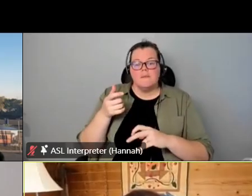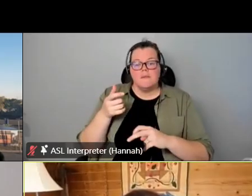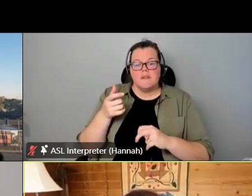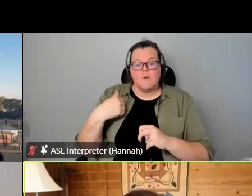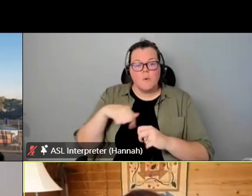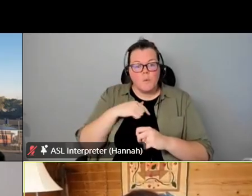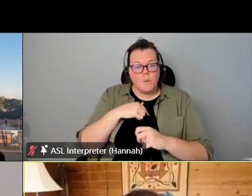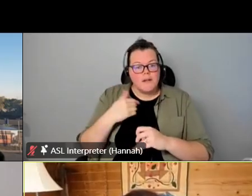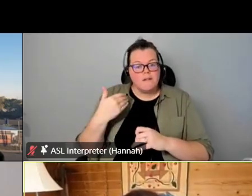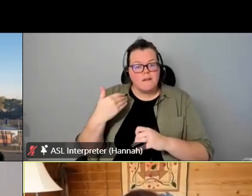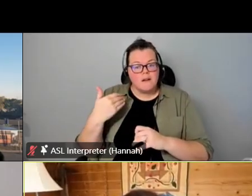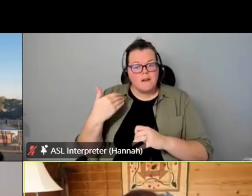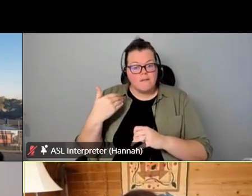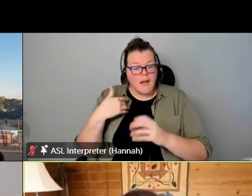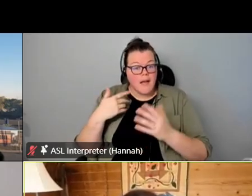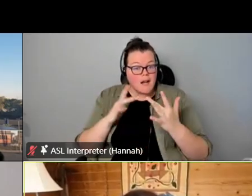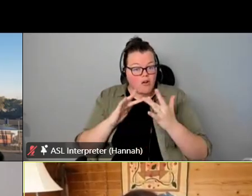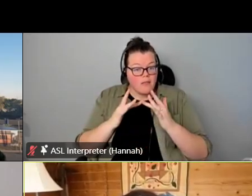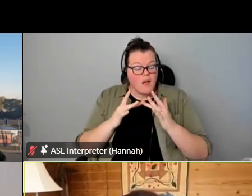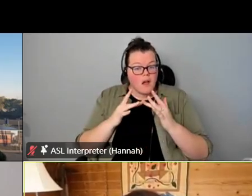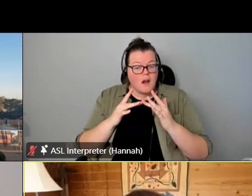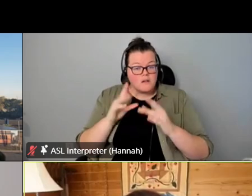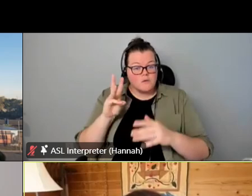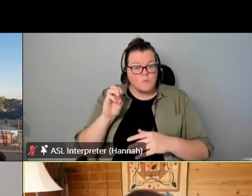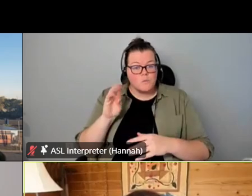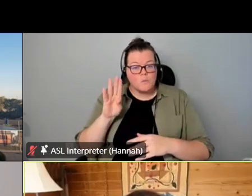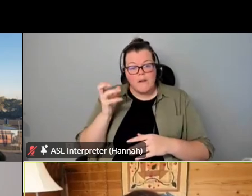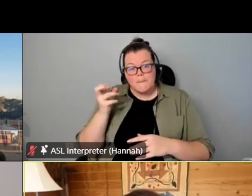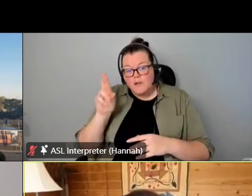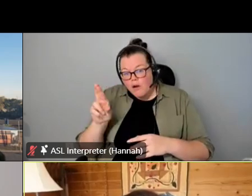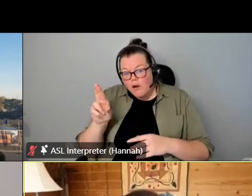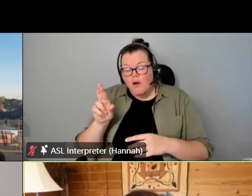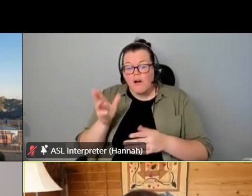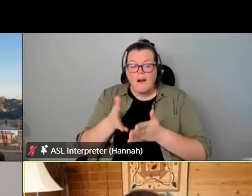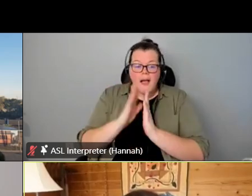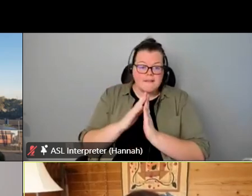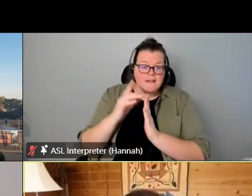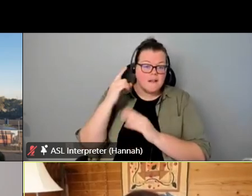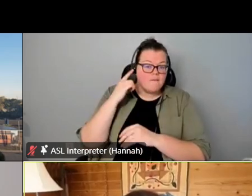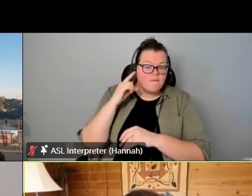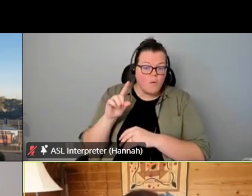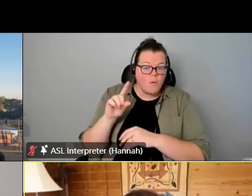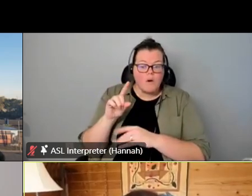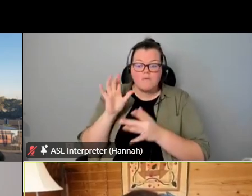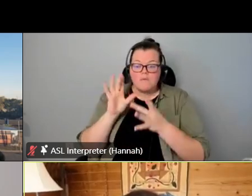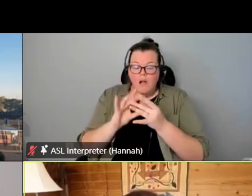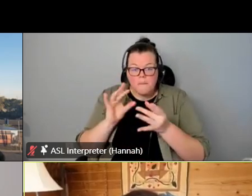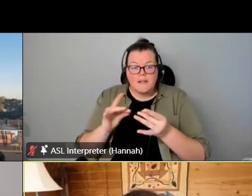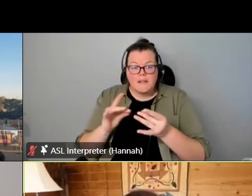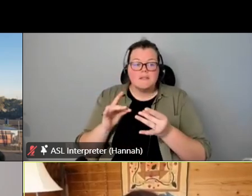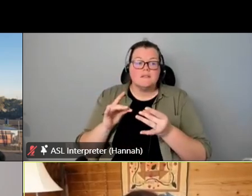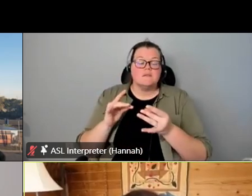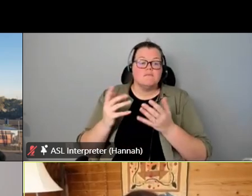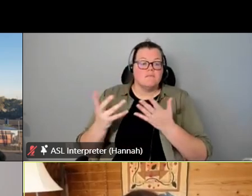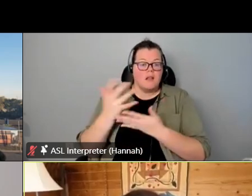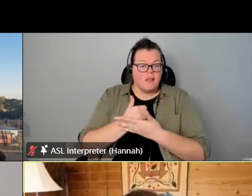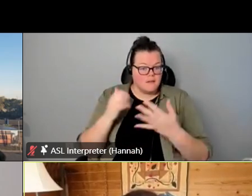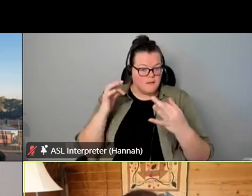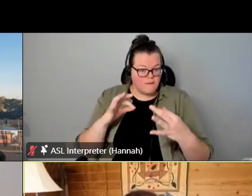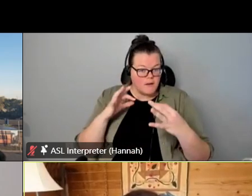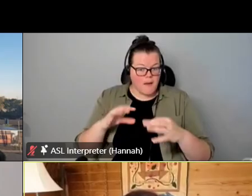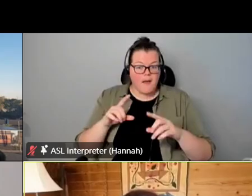had online webinar like this asking for comments and things.